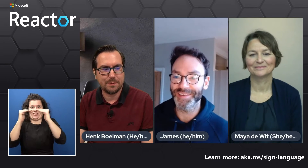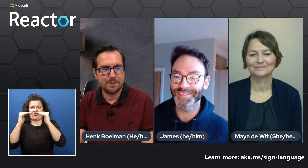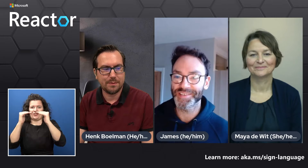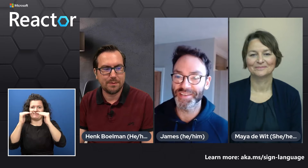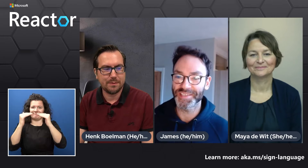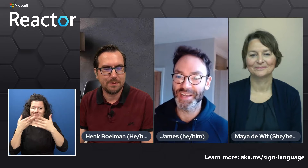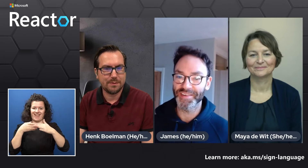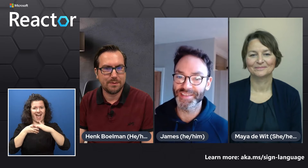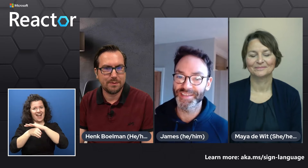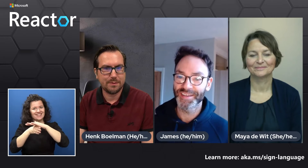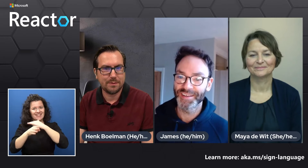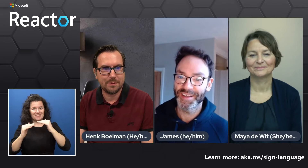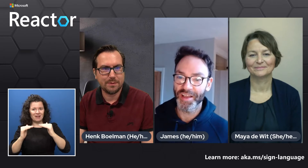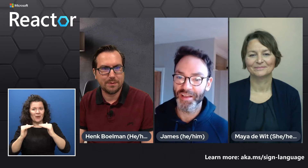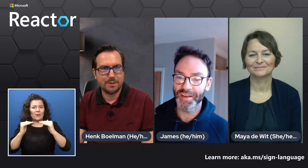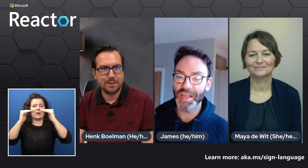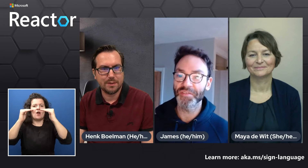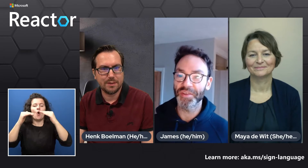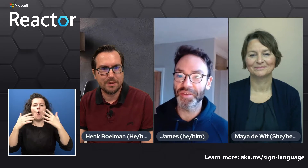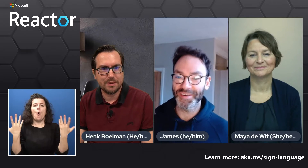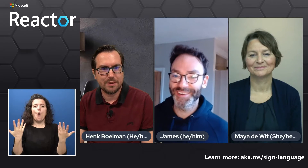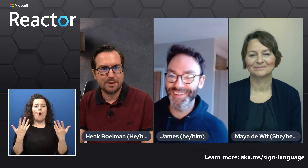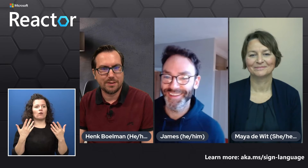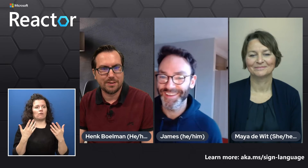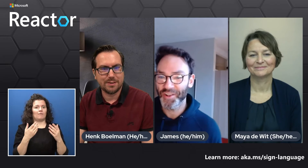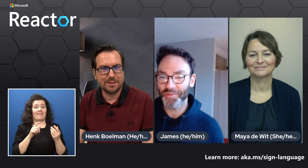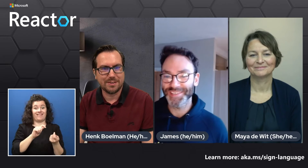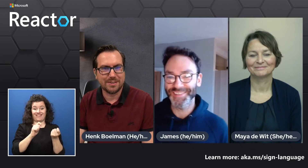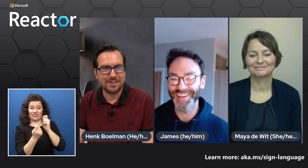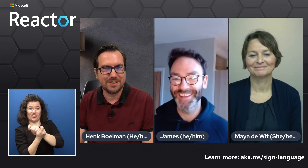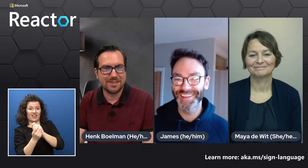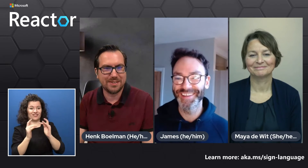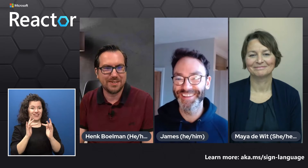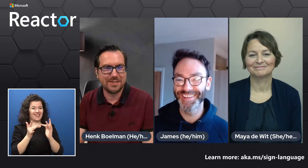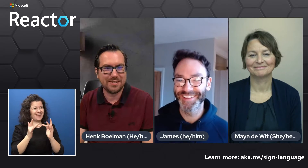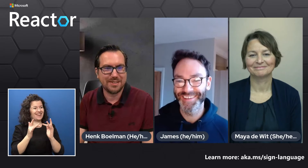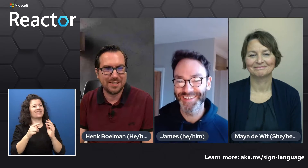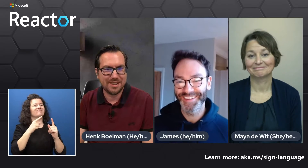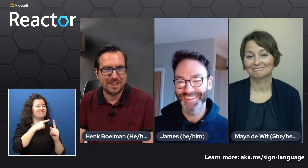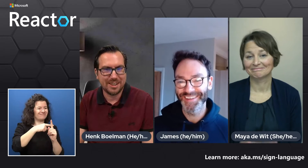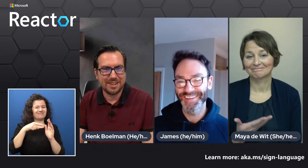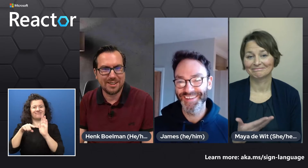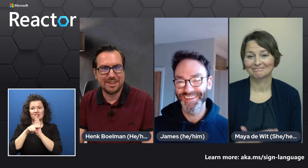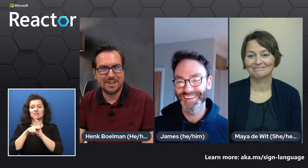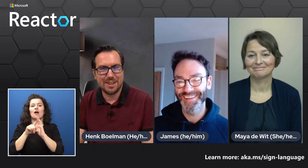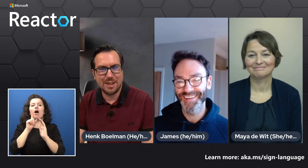gap in certain areas? And either of you can comment on that.